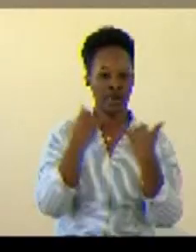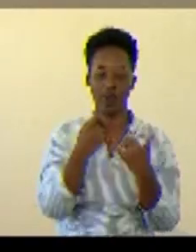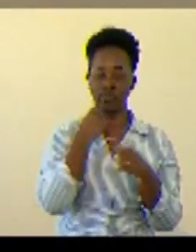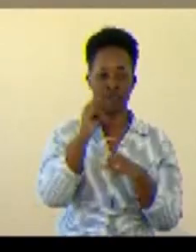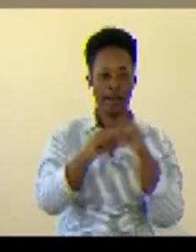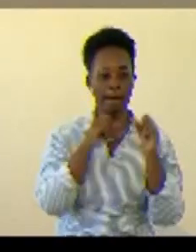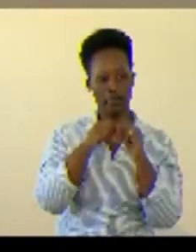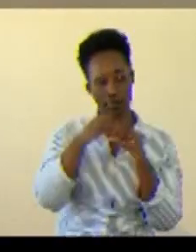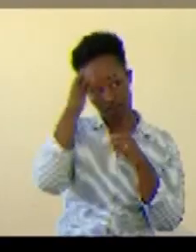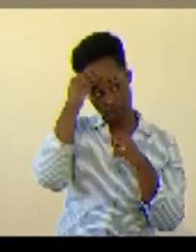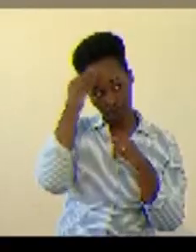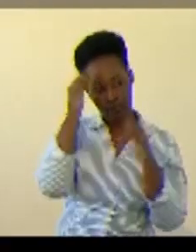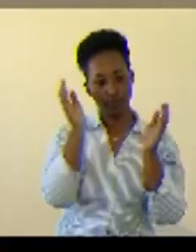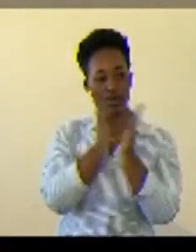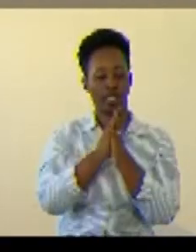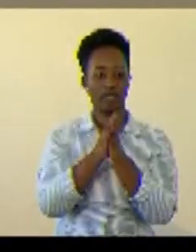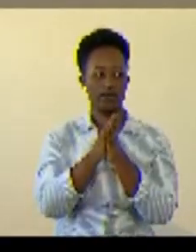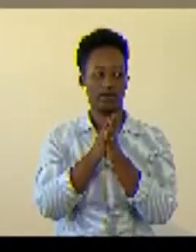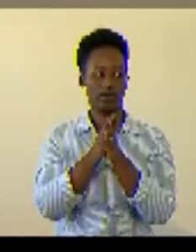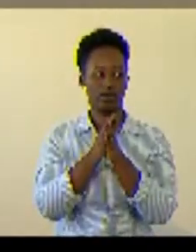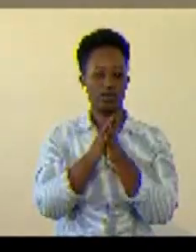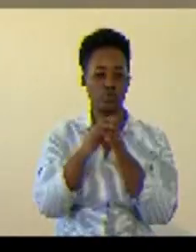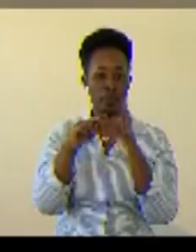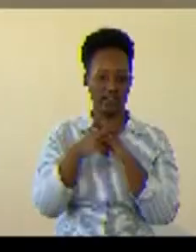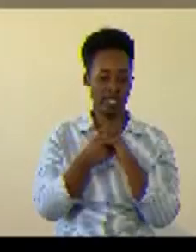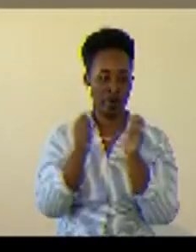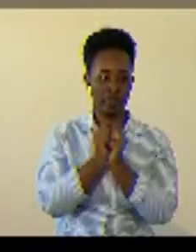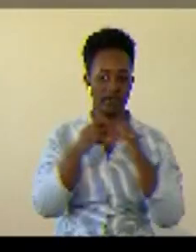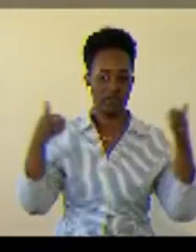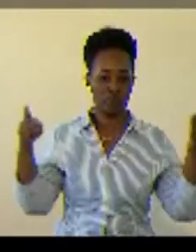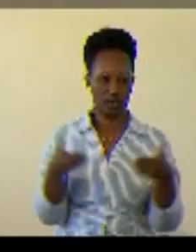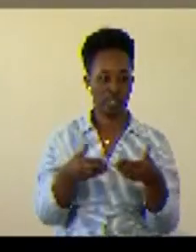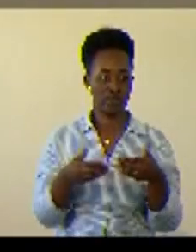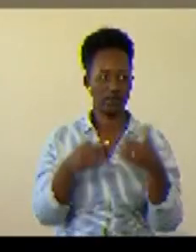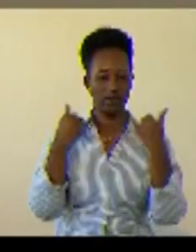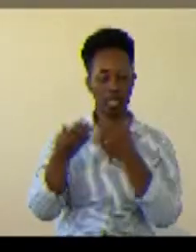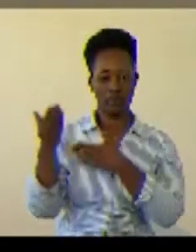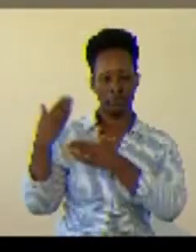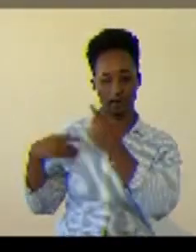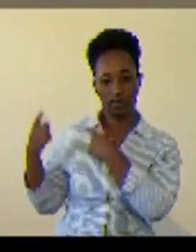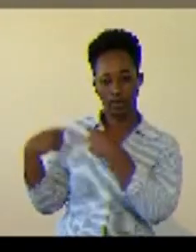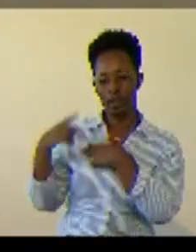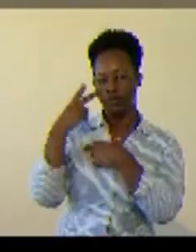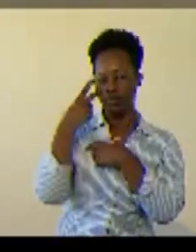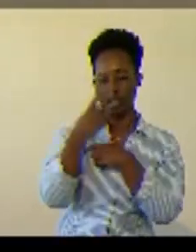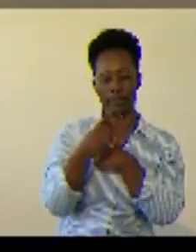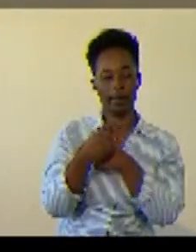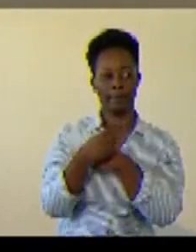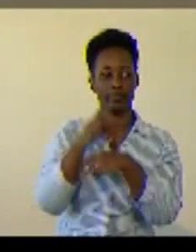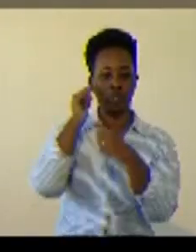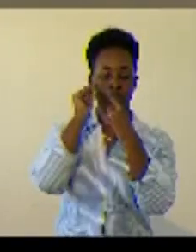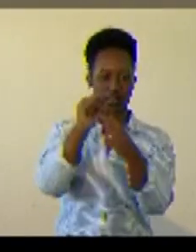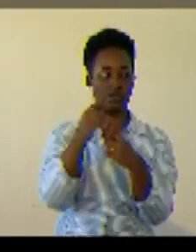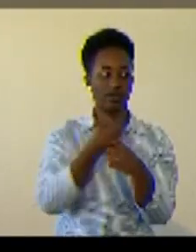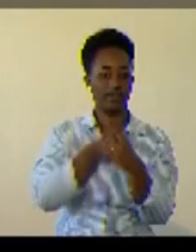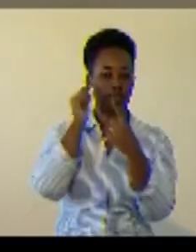and we are going to go the introduction. Let's go back and talk about the objectives. We have a number